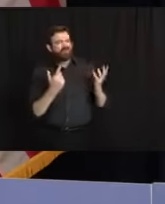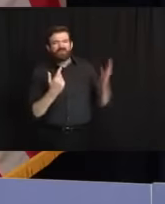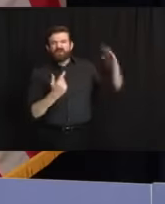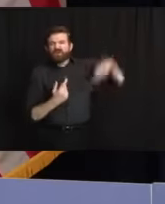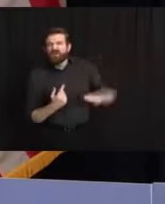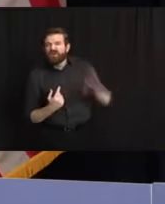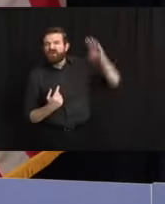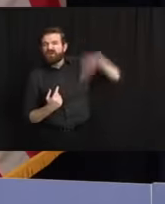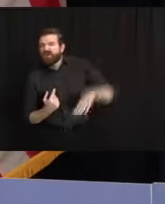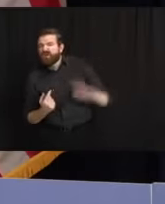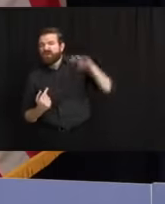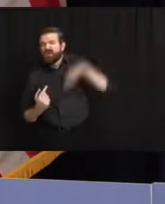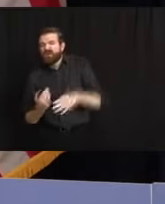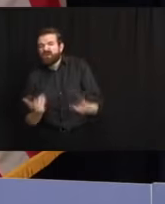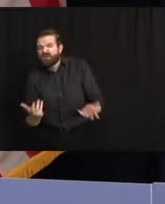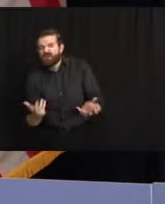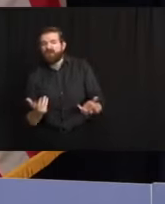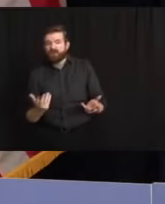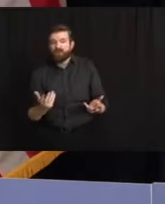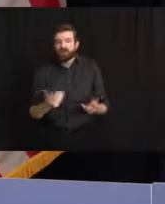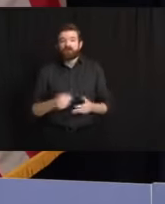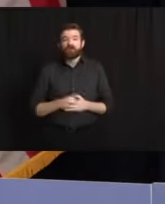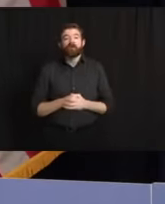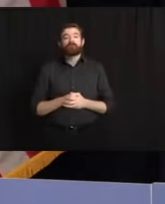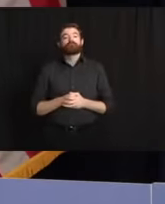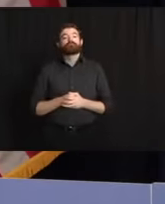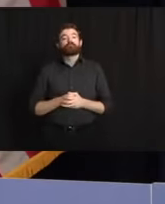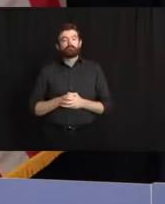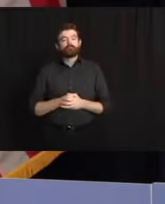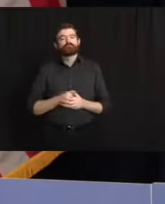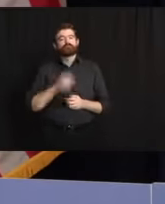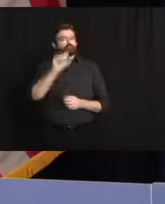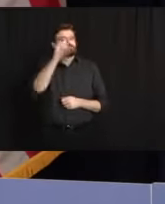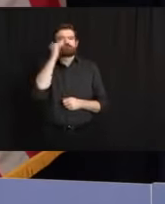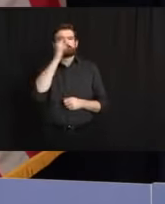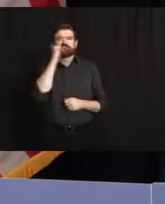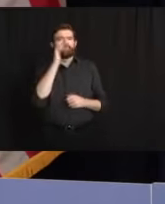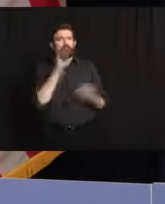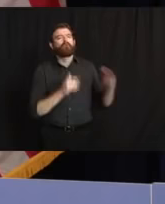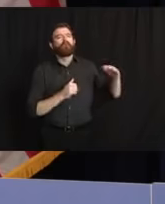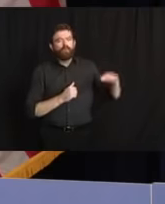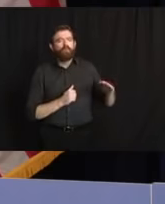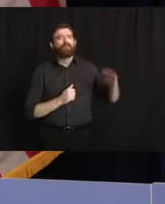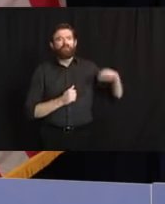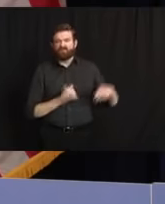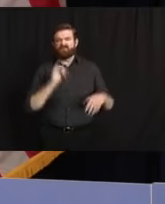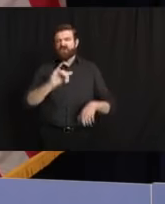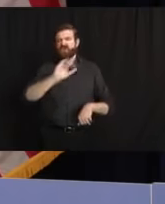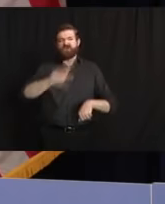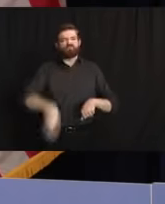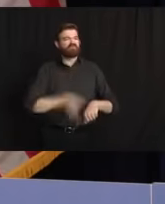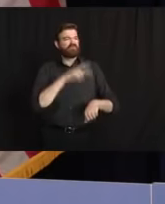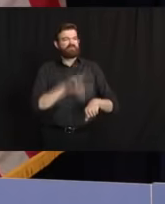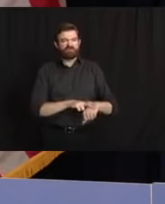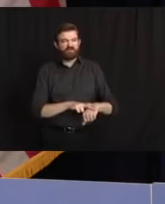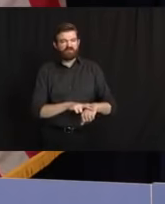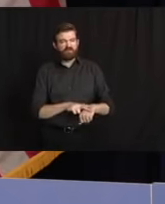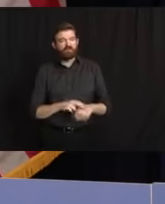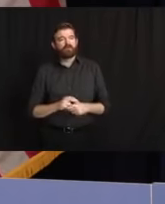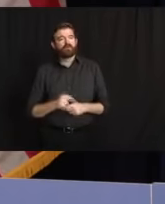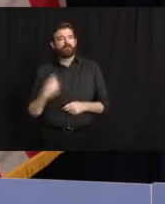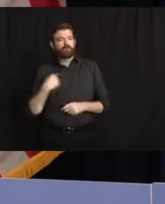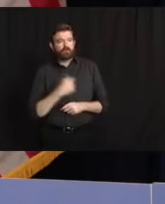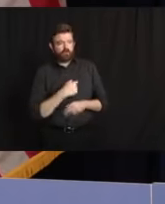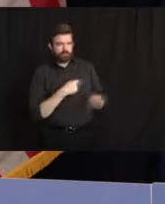day, there's always a little bit of fluctuation too. So that's why, again, we look at a combination of, you know, items from an